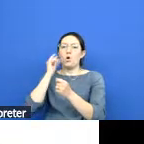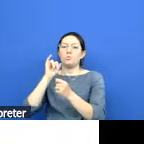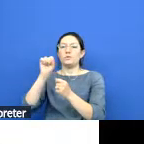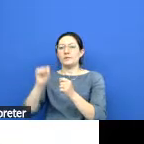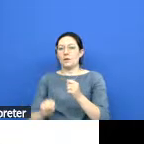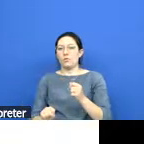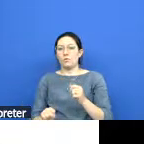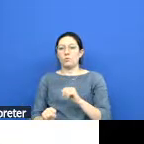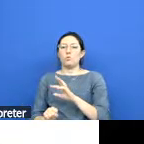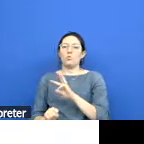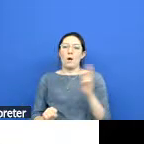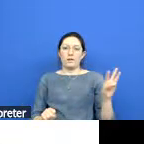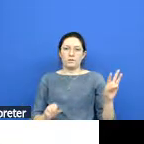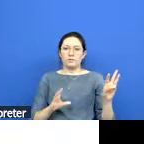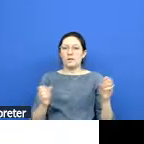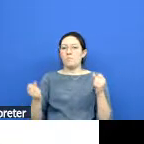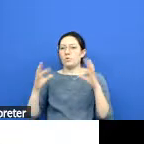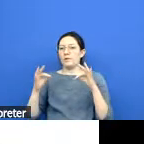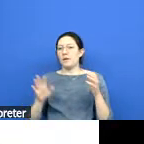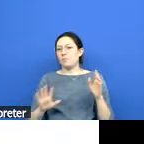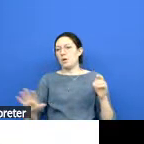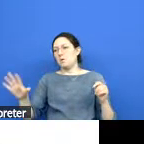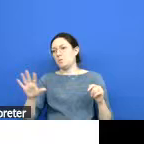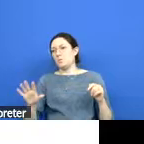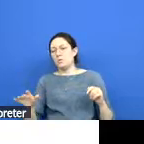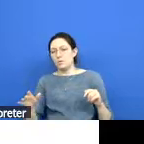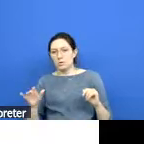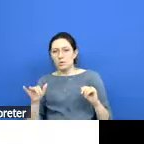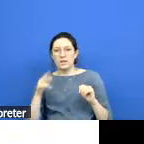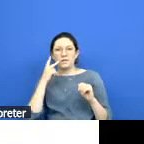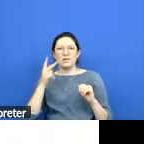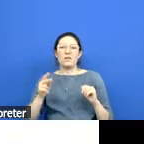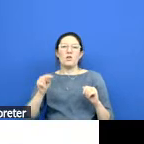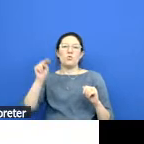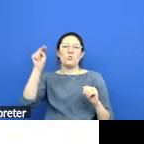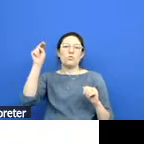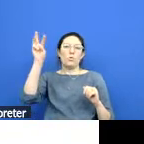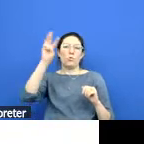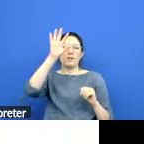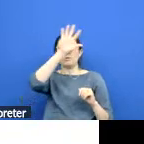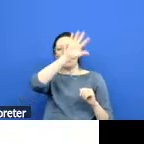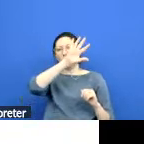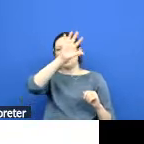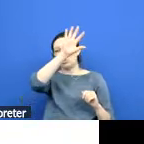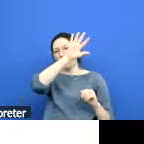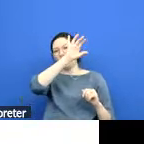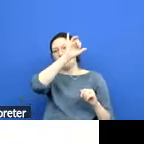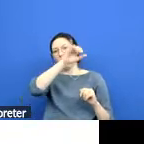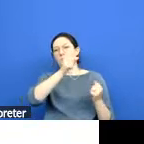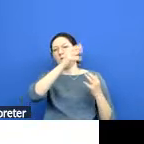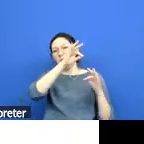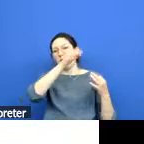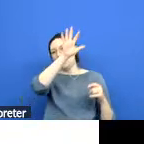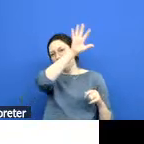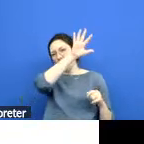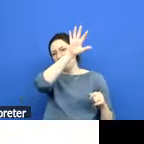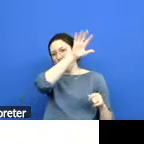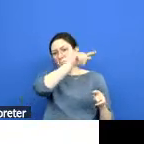some multifamily development as well. You can kind of see in the northwest corner there of existing multifamily in the area.